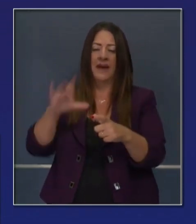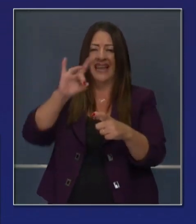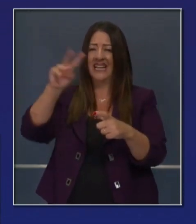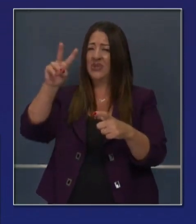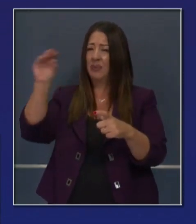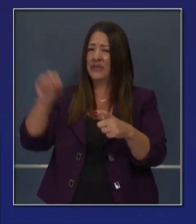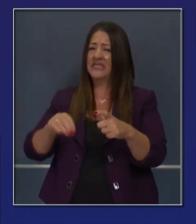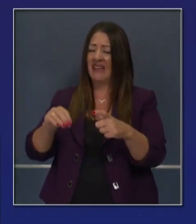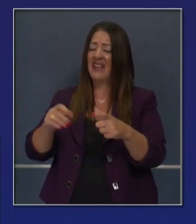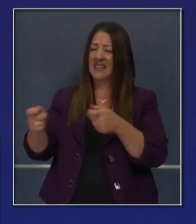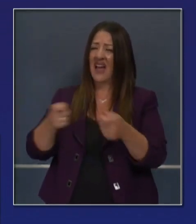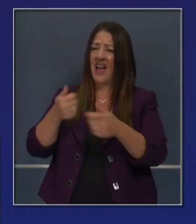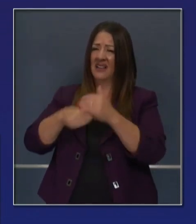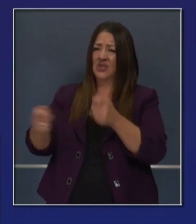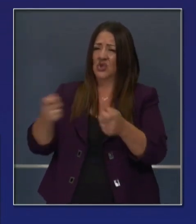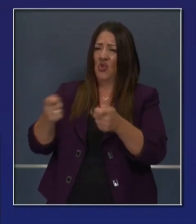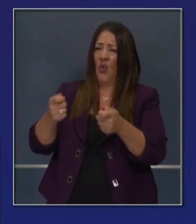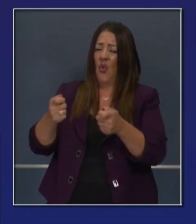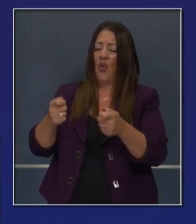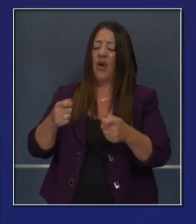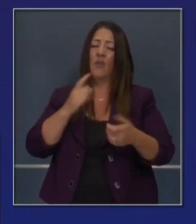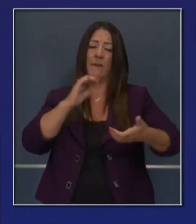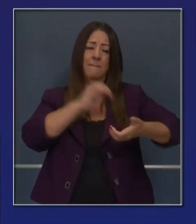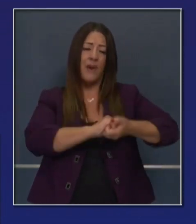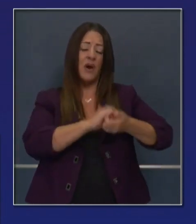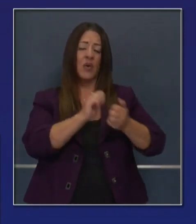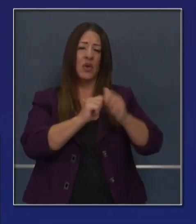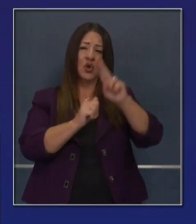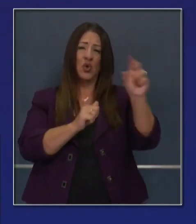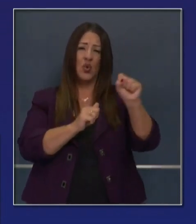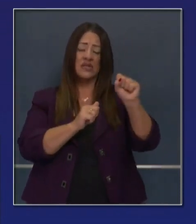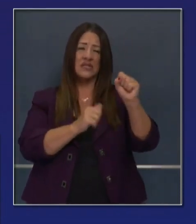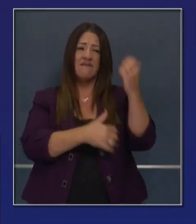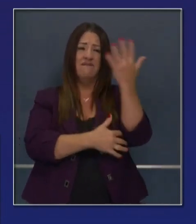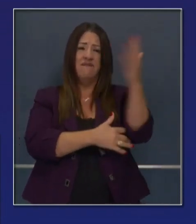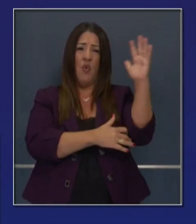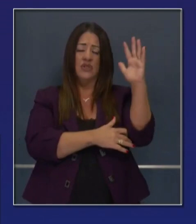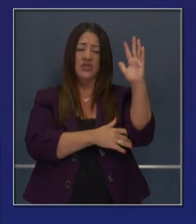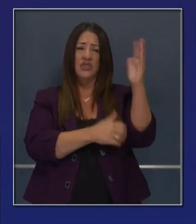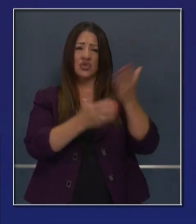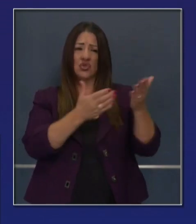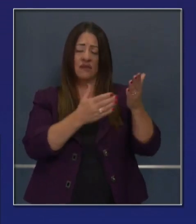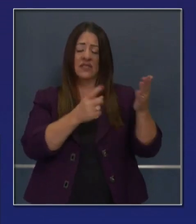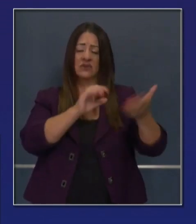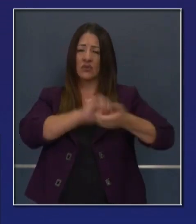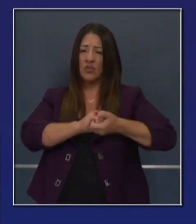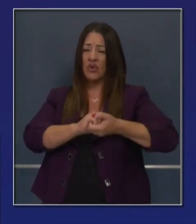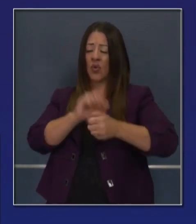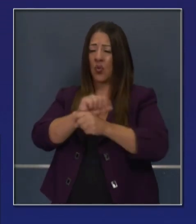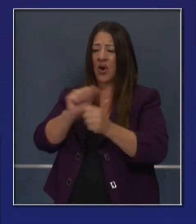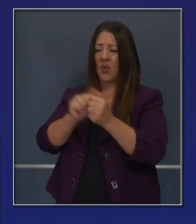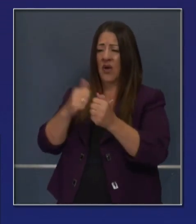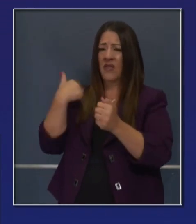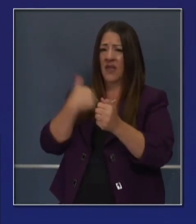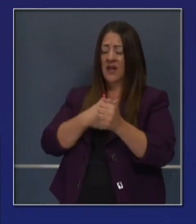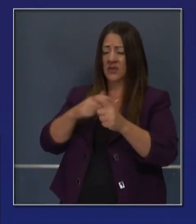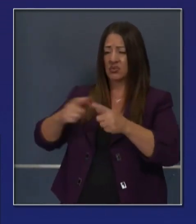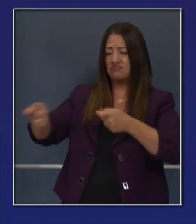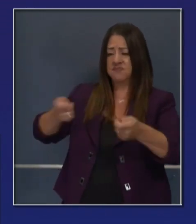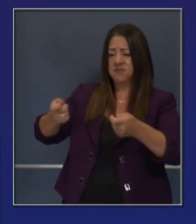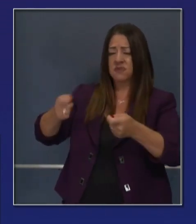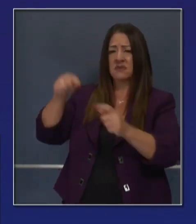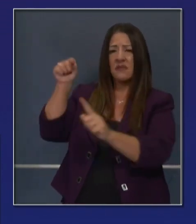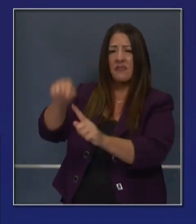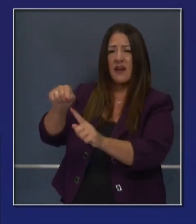complex in partnership with the U.S. Forest Service, 93% now contained. You can see they've been able to hold the line even with